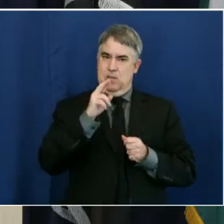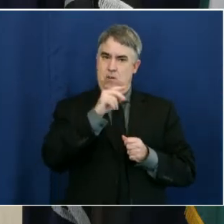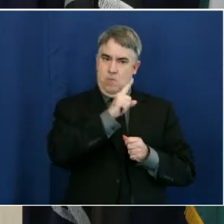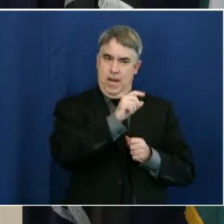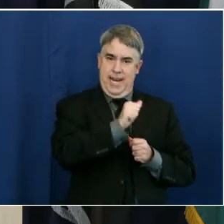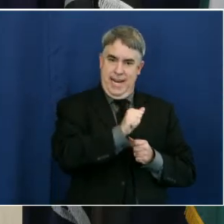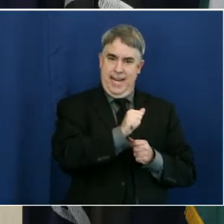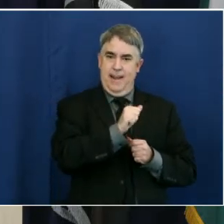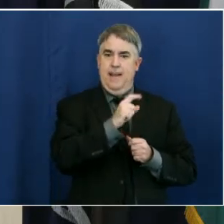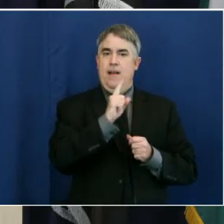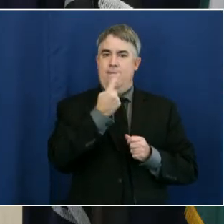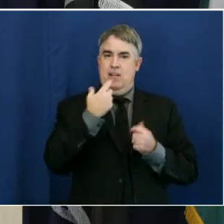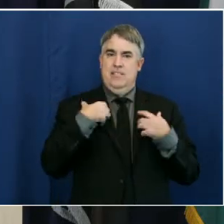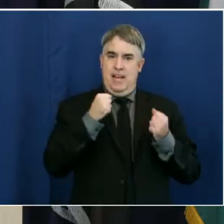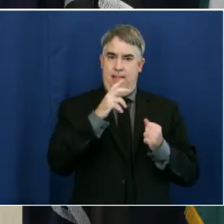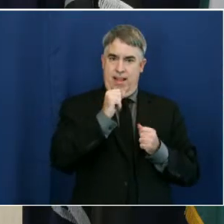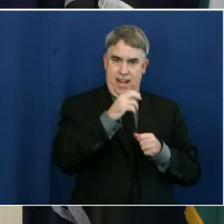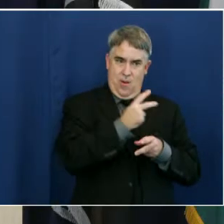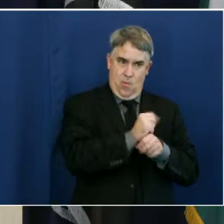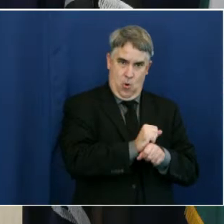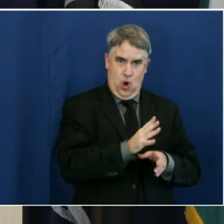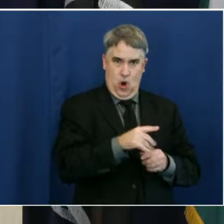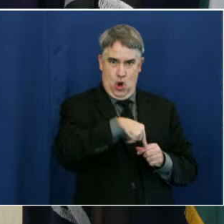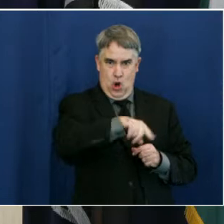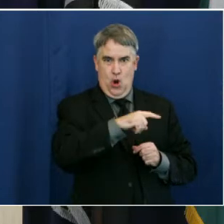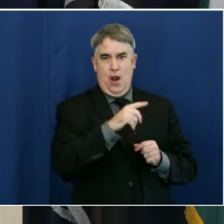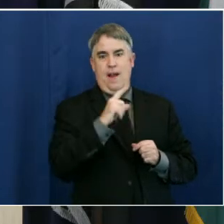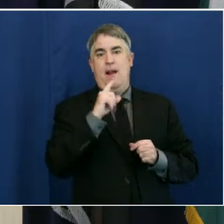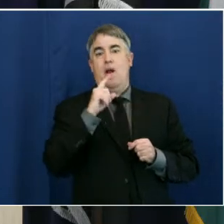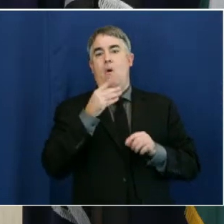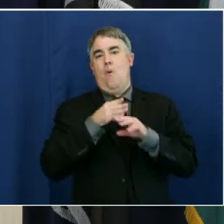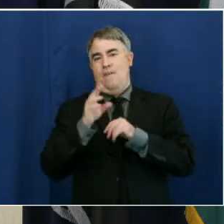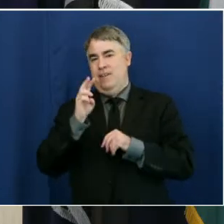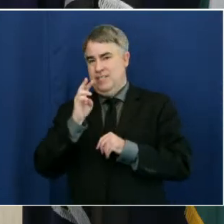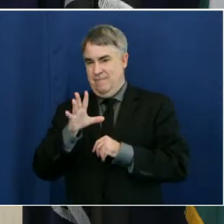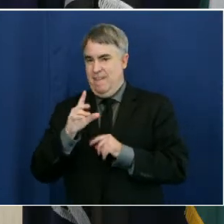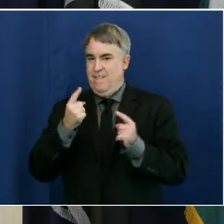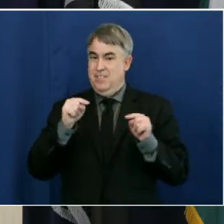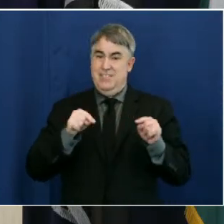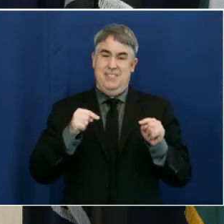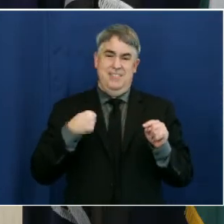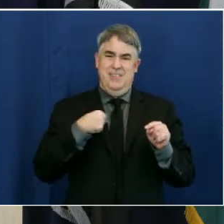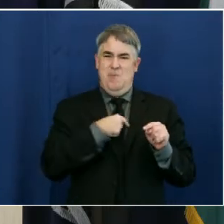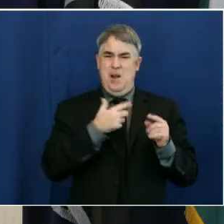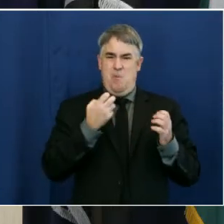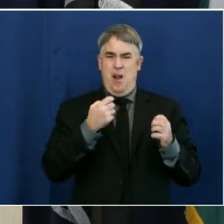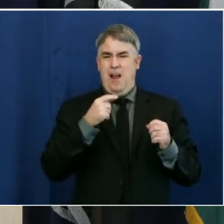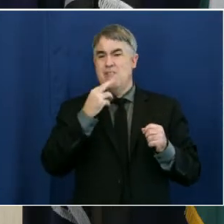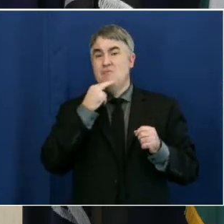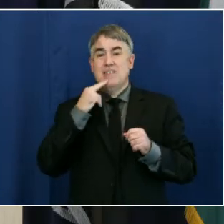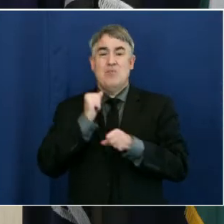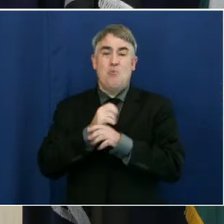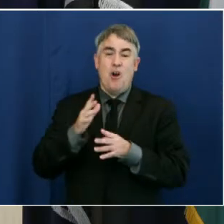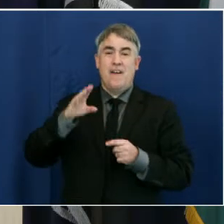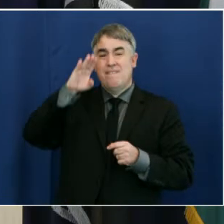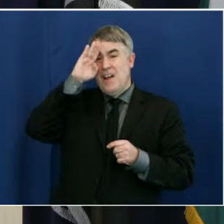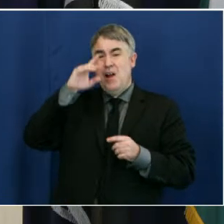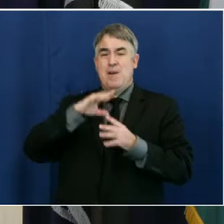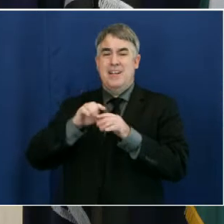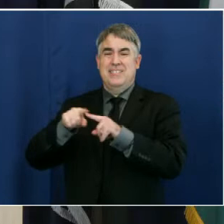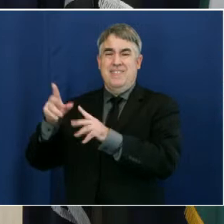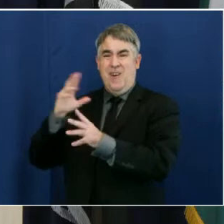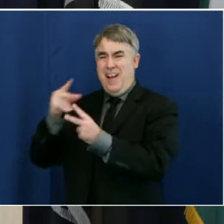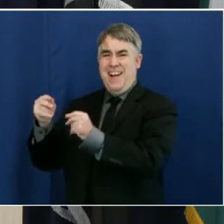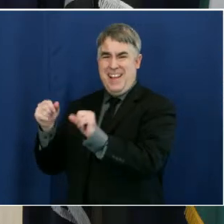and firefighters and essential workers and service workers and restaurant workers and all of that. But our efforts have